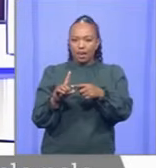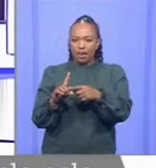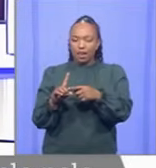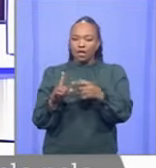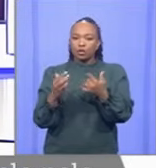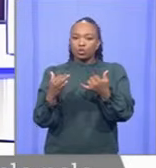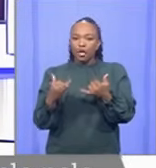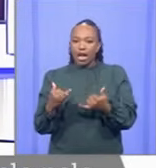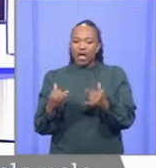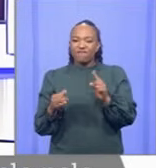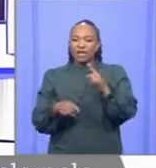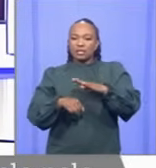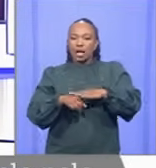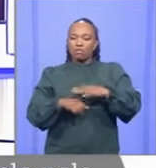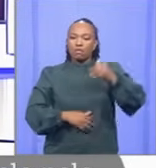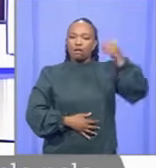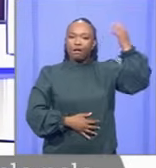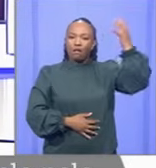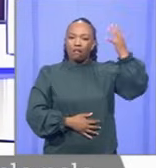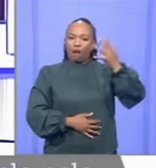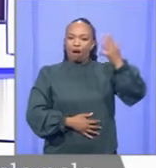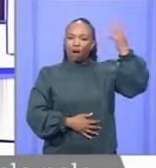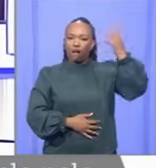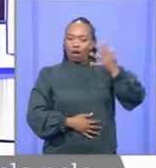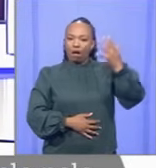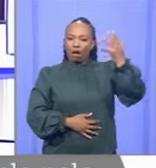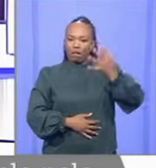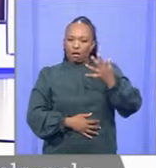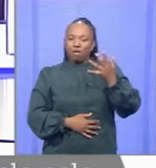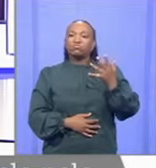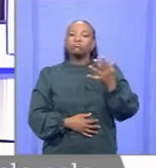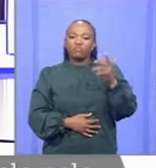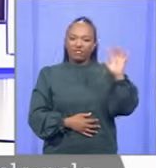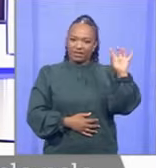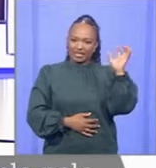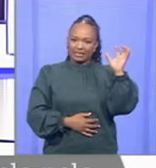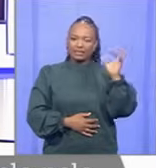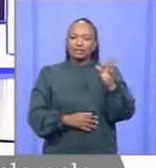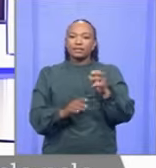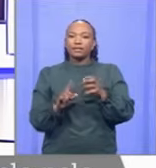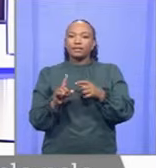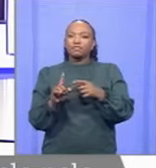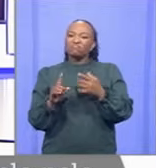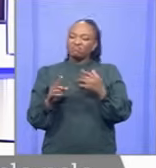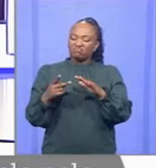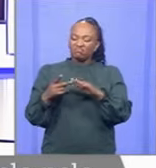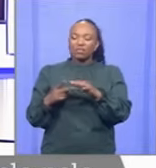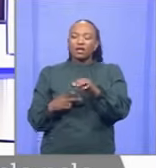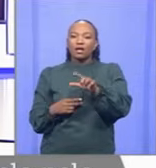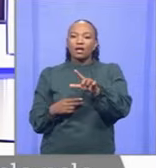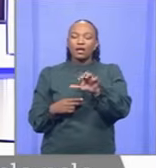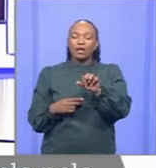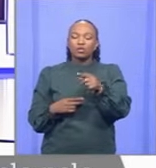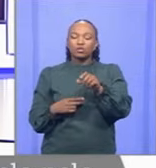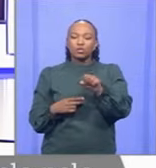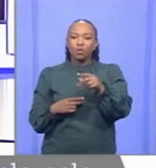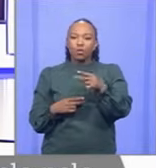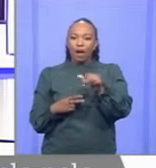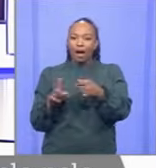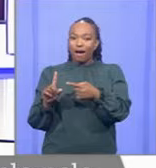pulong ya lekgotlatheramolao la mmušo wa Free State. Letsoha Mathae o kgethilwe bjalo ka tonakgolo ya boseswai ya